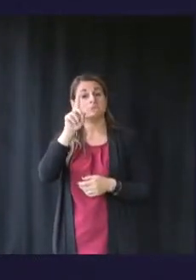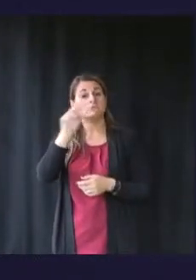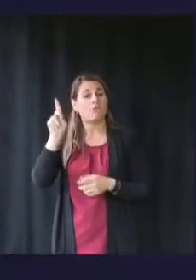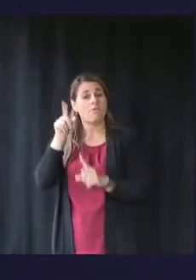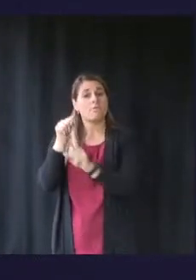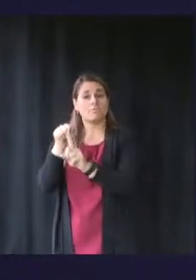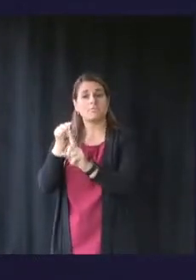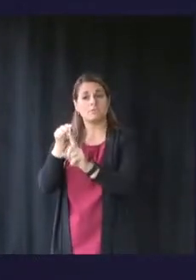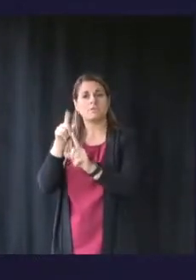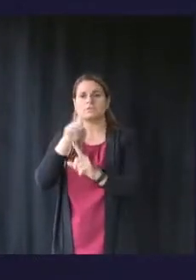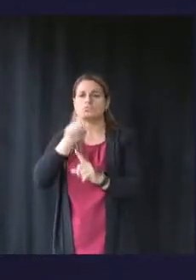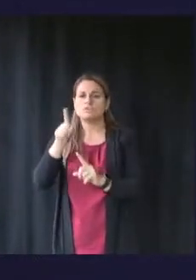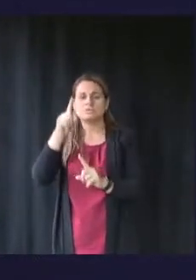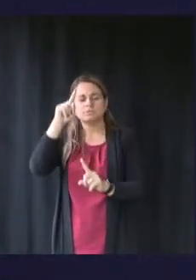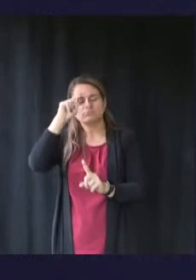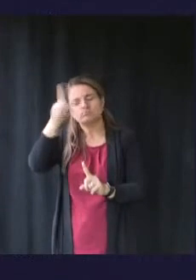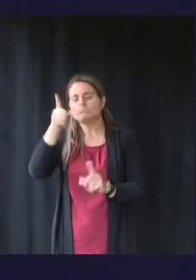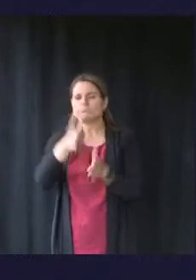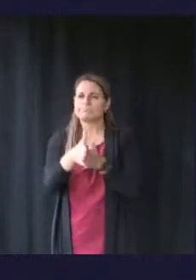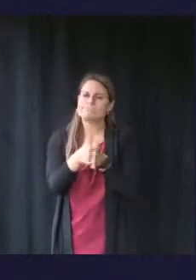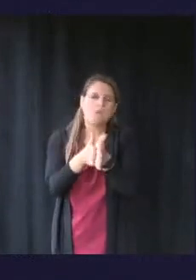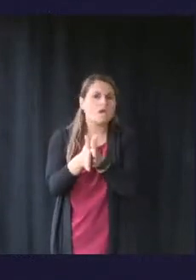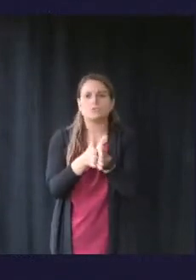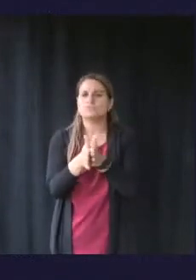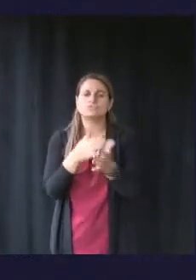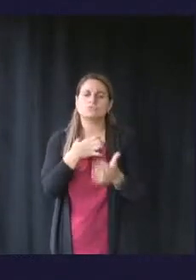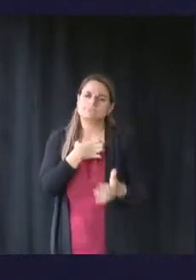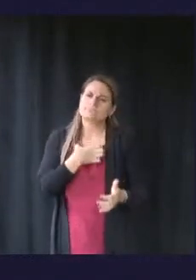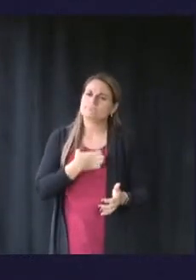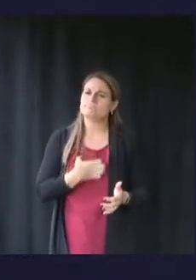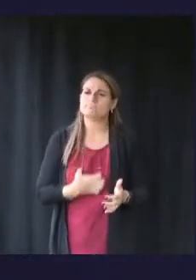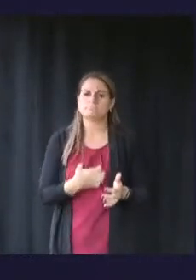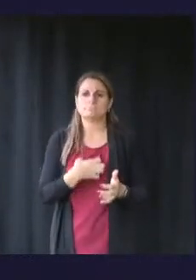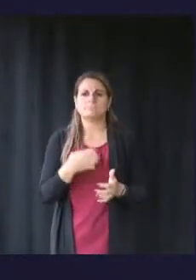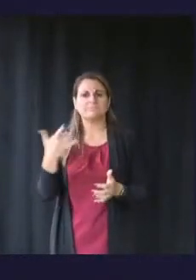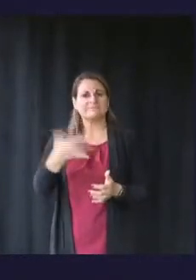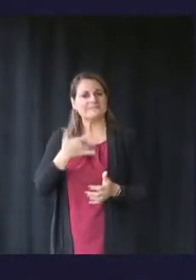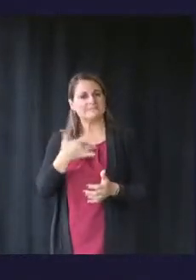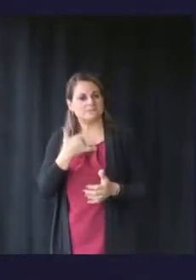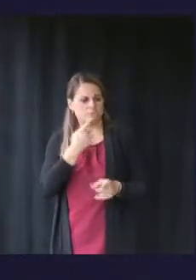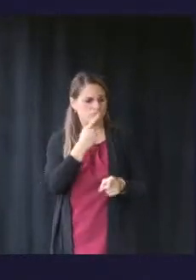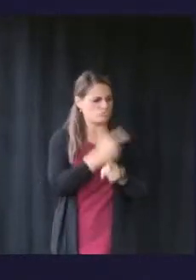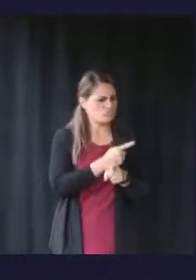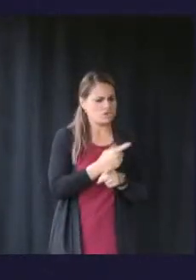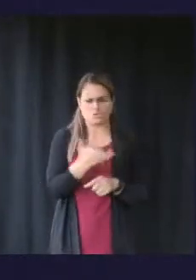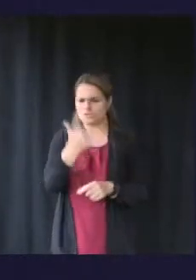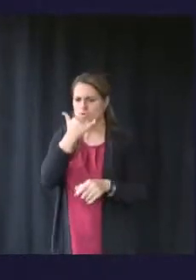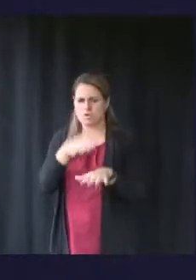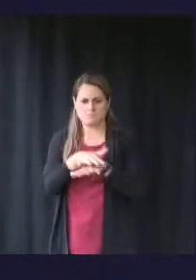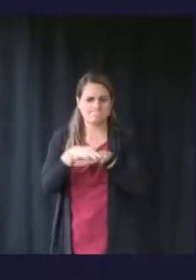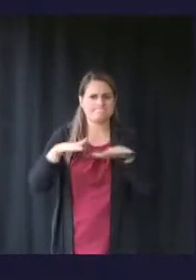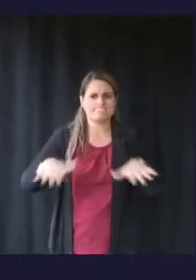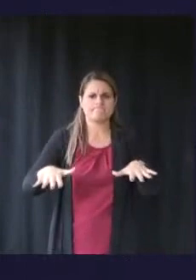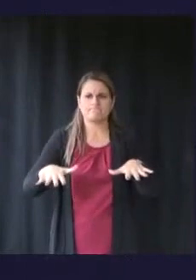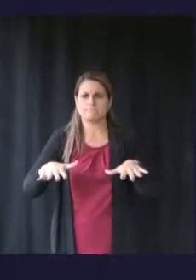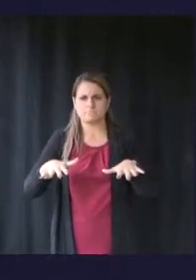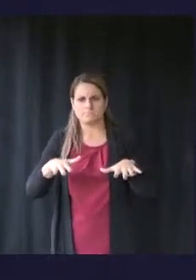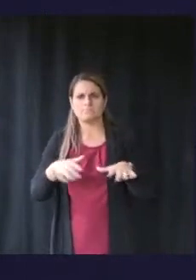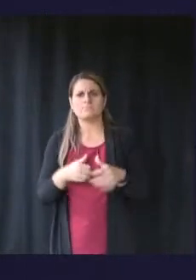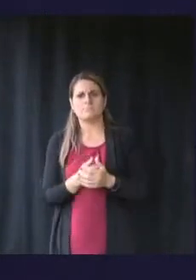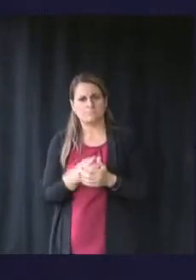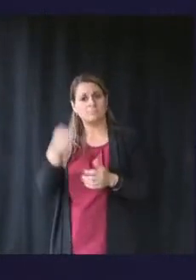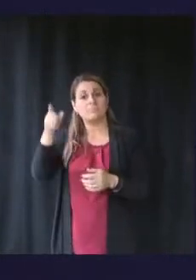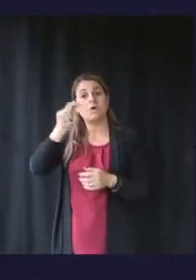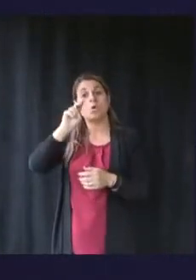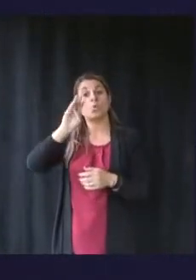passion and his resolute sense of right and wrong to making the Nuremberg War Crimes Tribunal a testament to justice. And